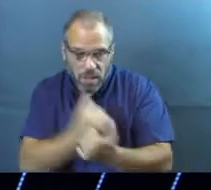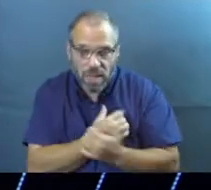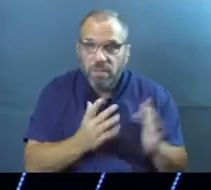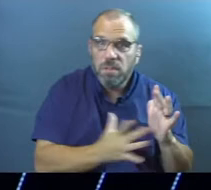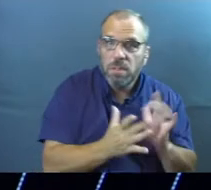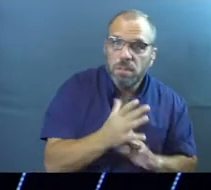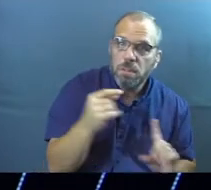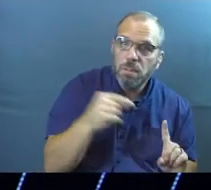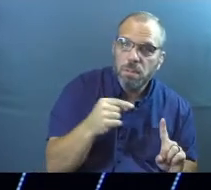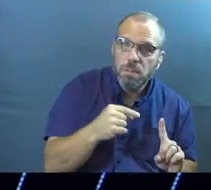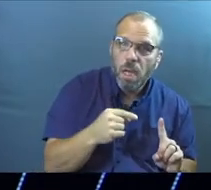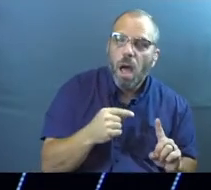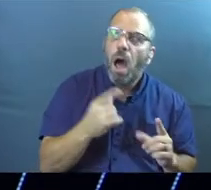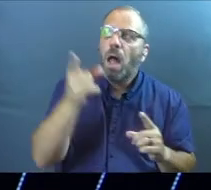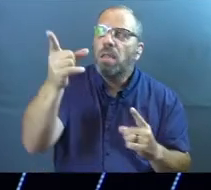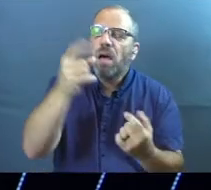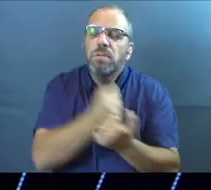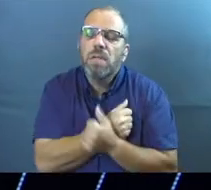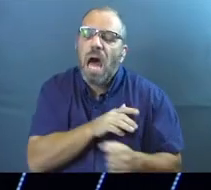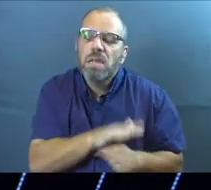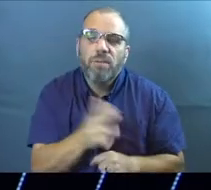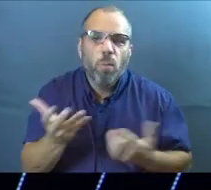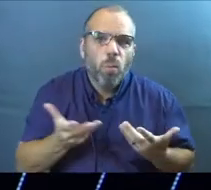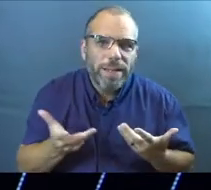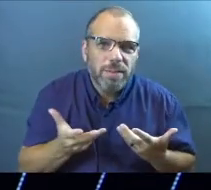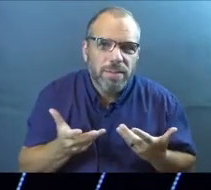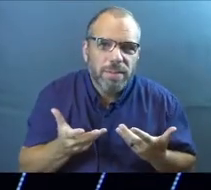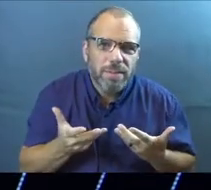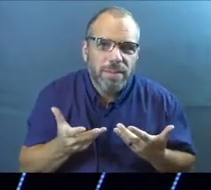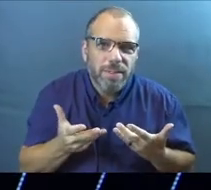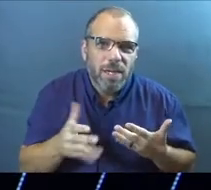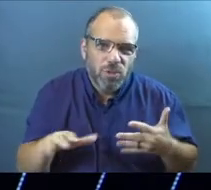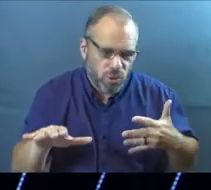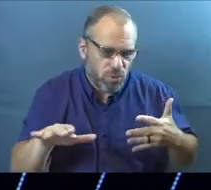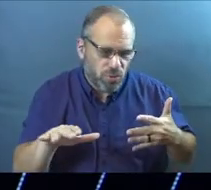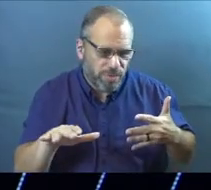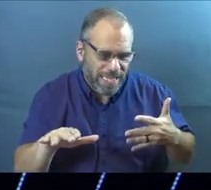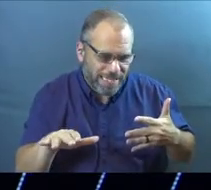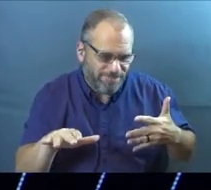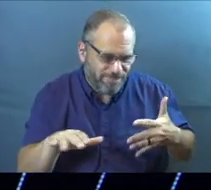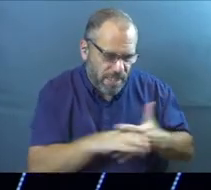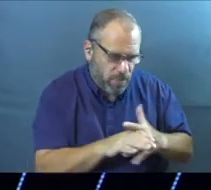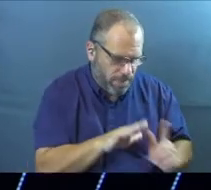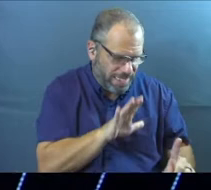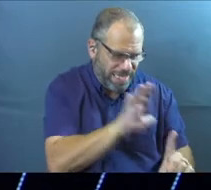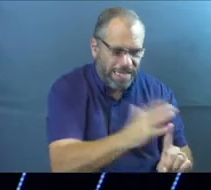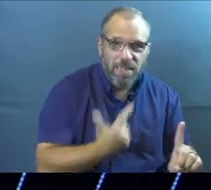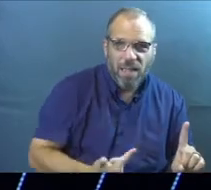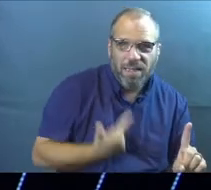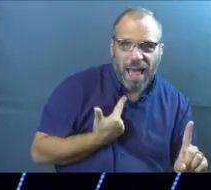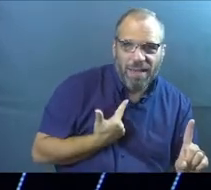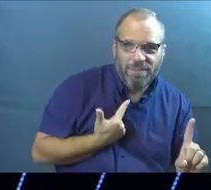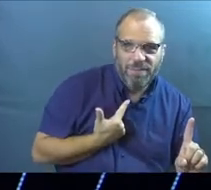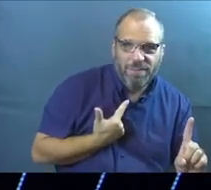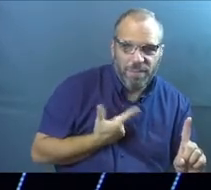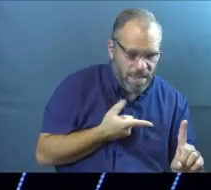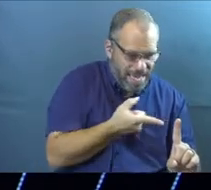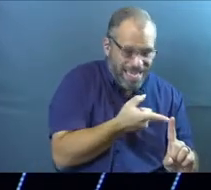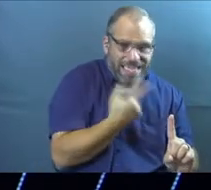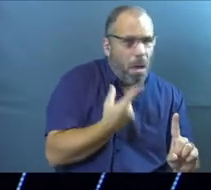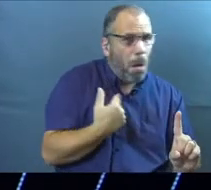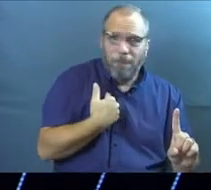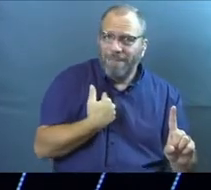him. Loves him enough to interrupt his life. And he says, I can't do anything